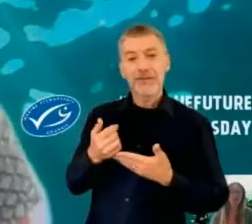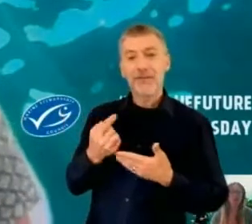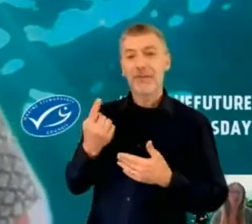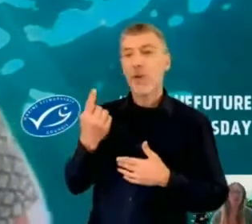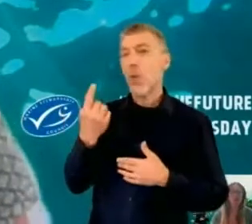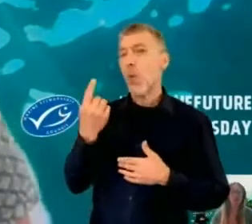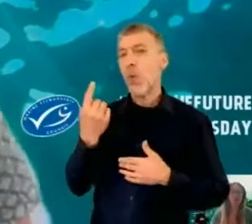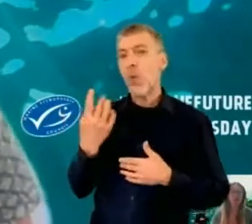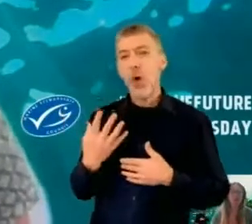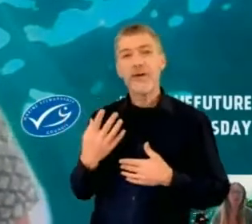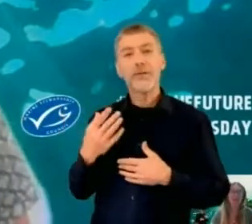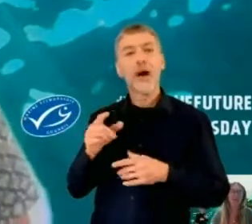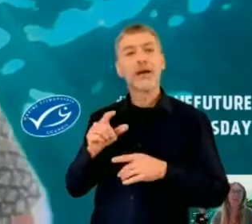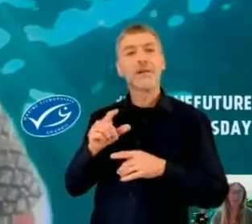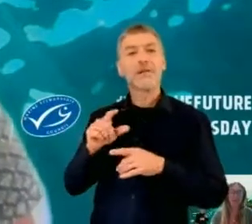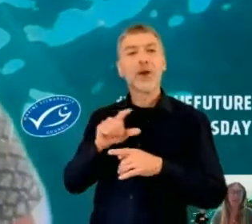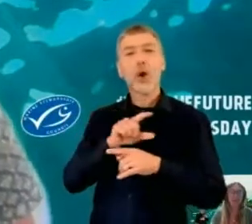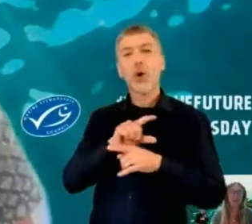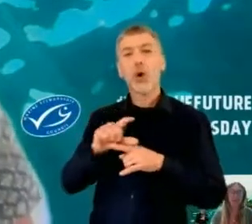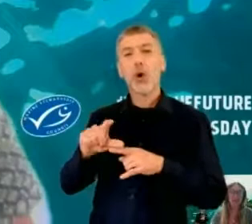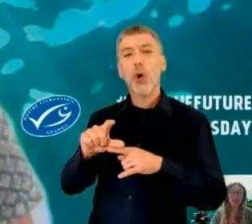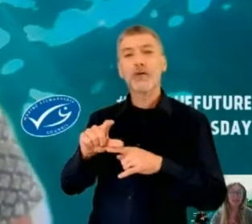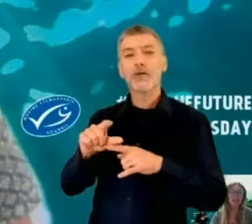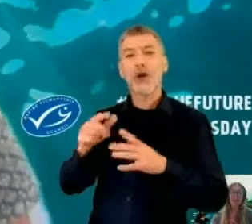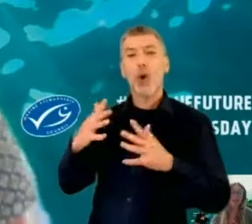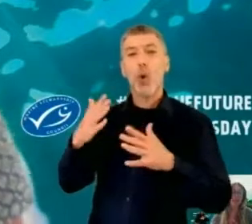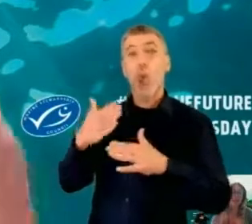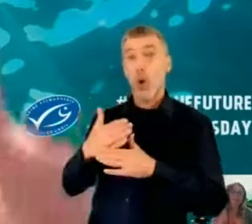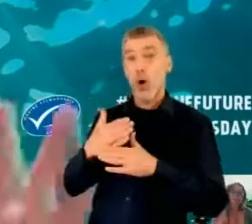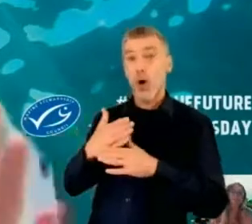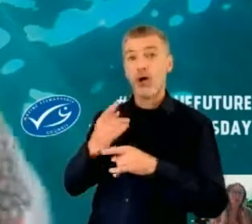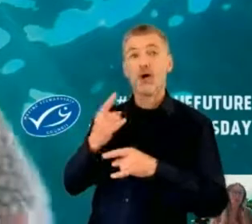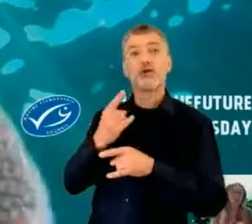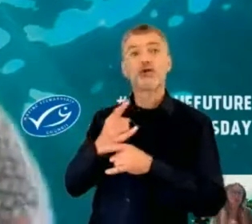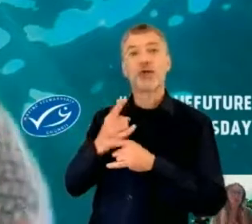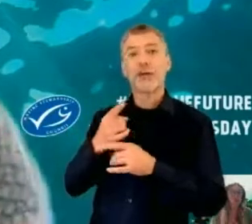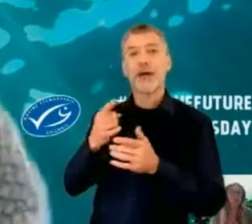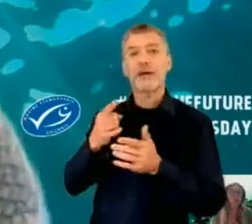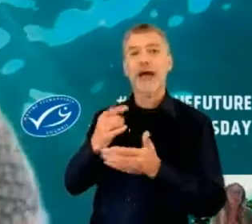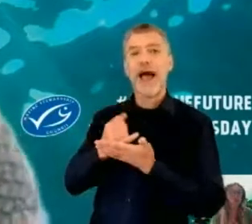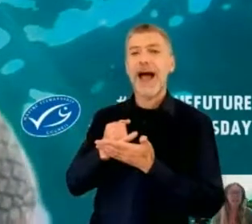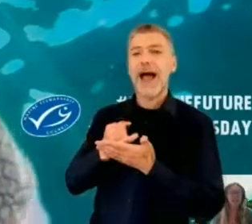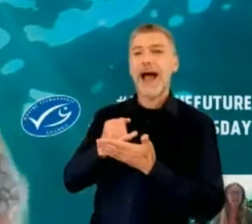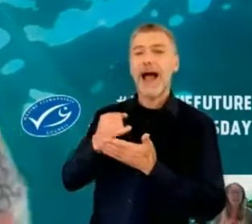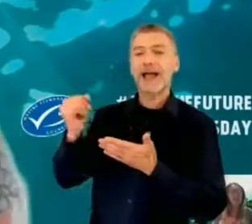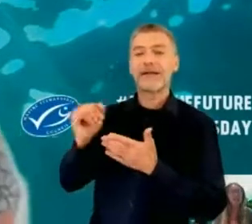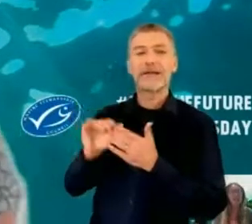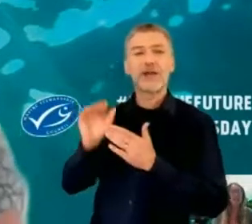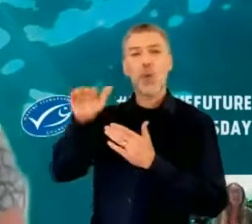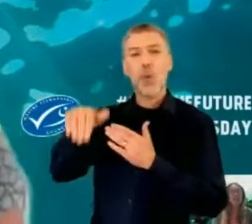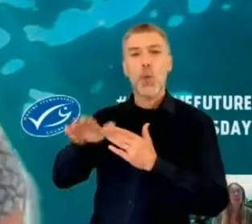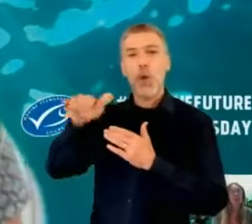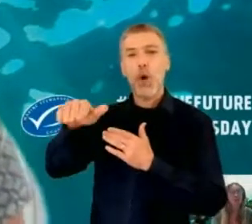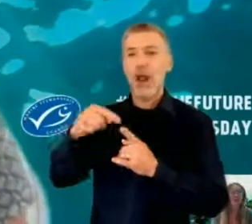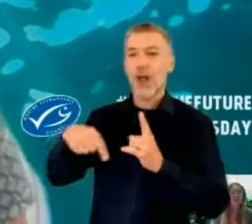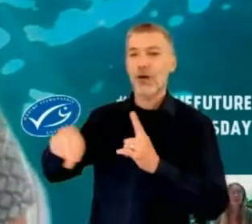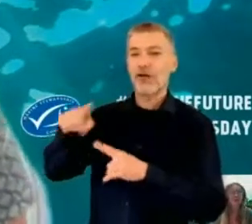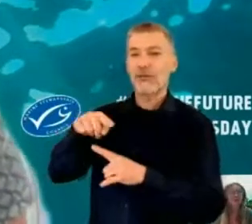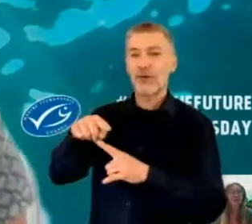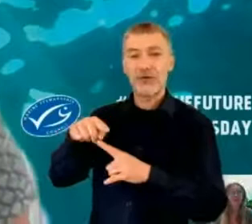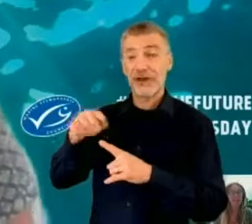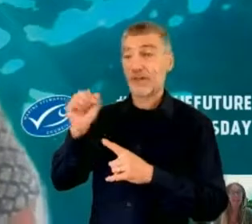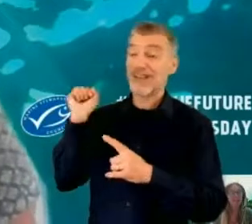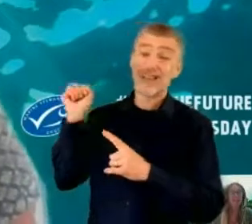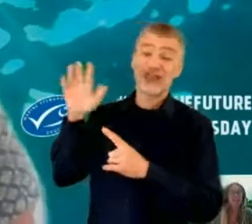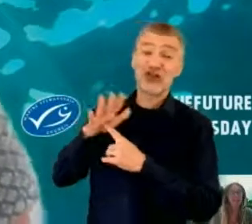that we did that was on anti-whaling communities and all of that movement back in the 80s and 90s, and I was the only one that got an A star in the